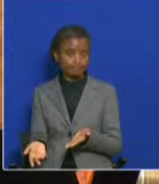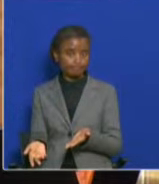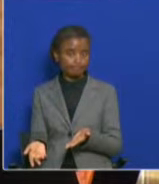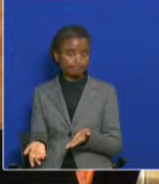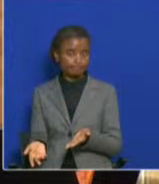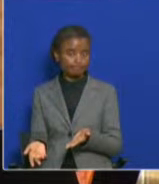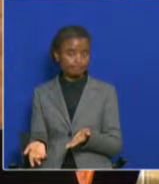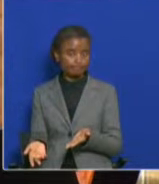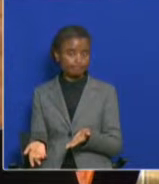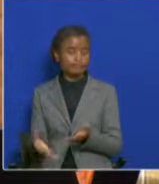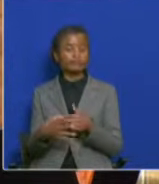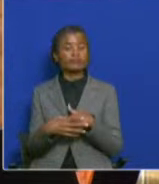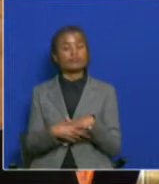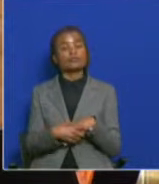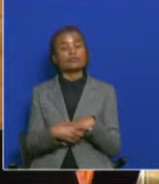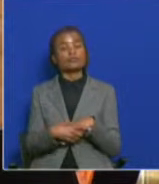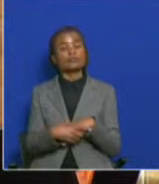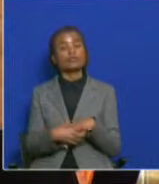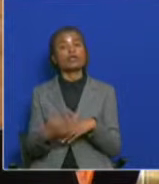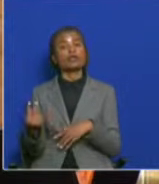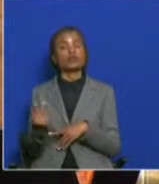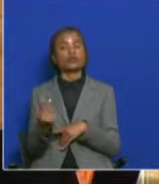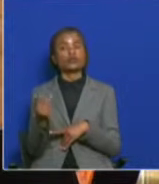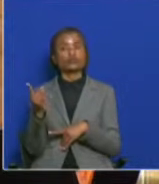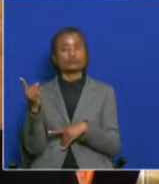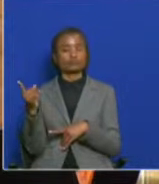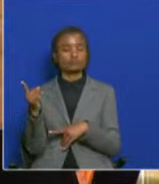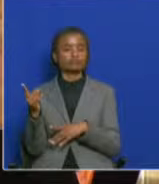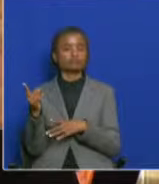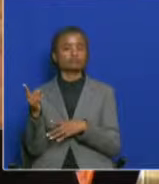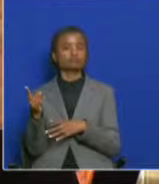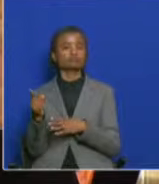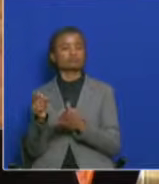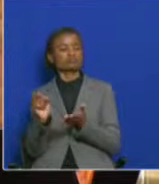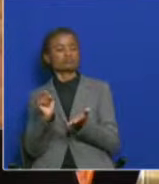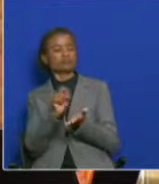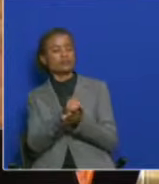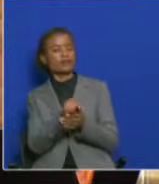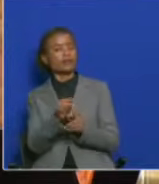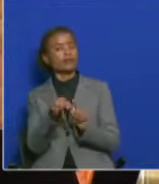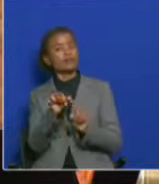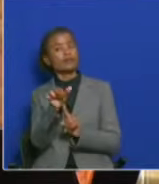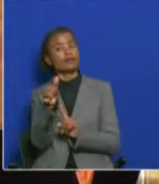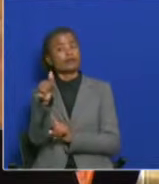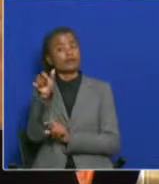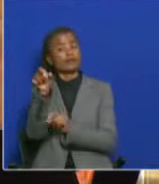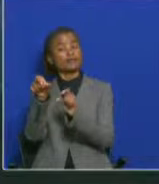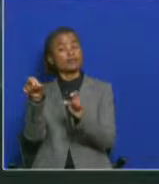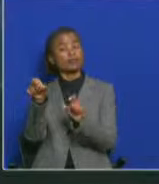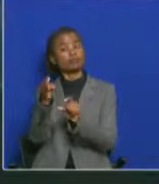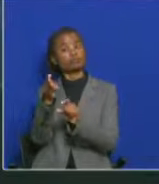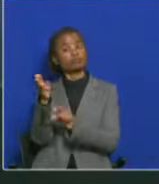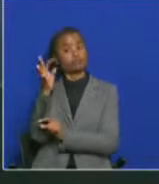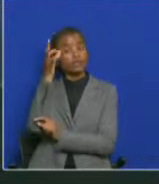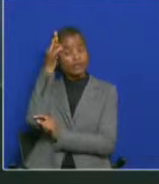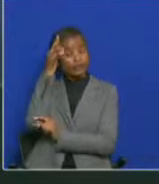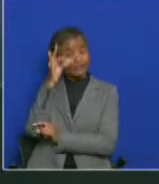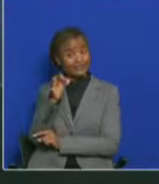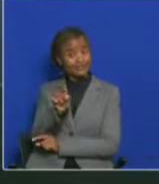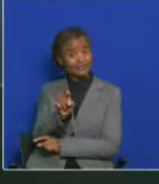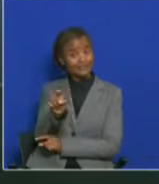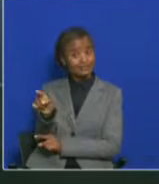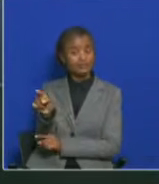to other individuals within government who may provide assistance in securing